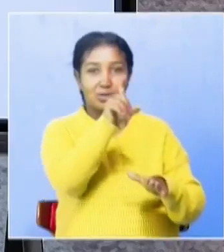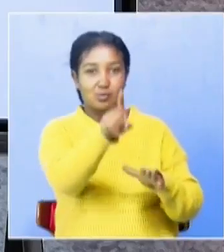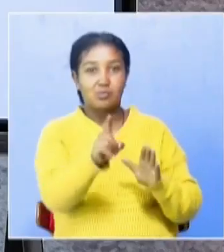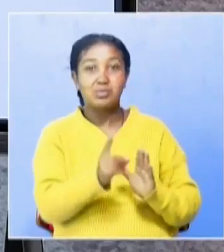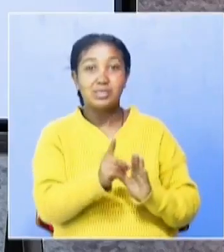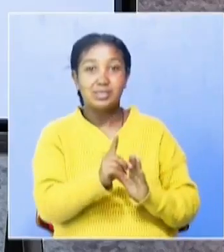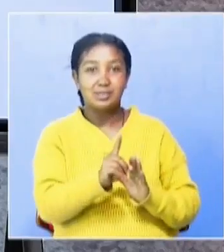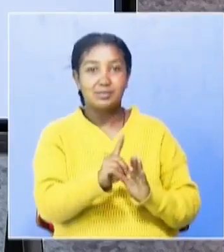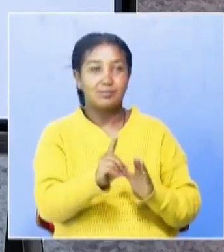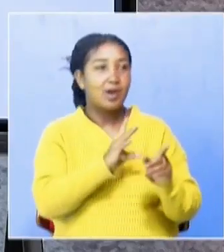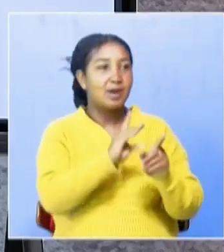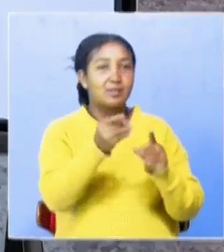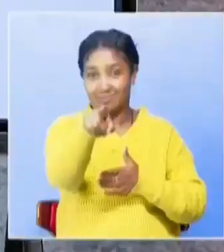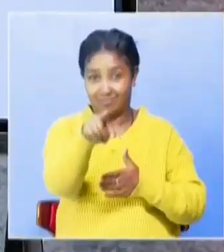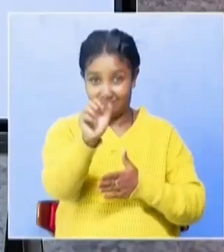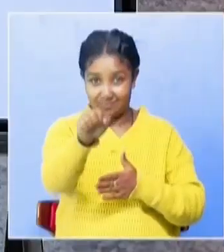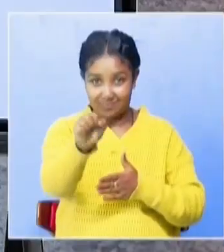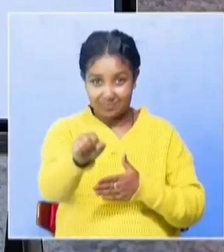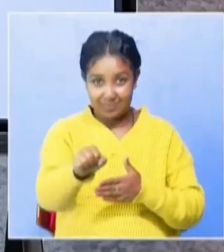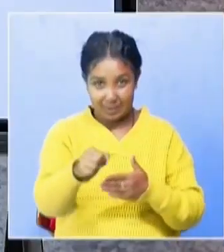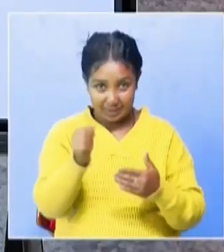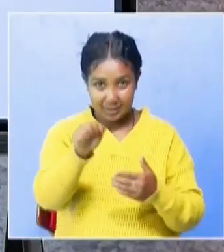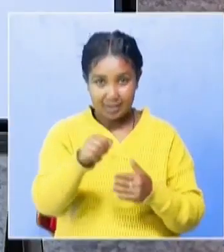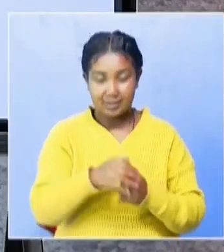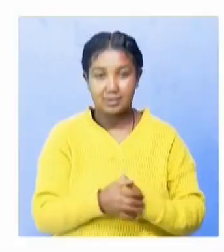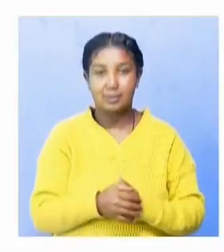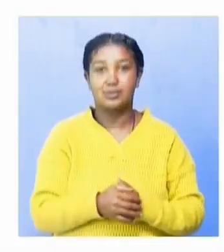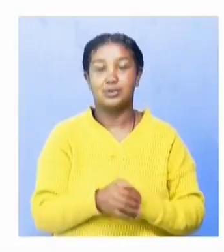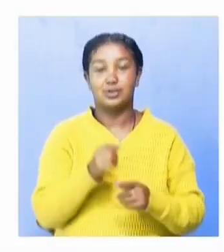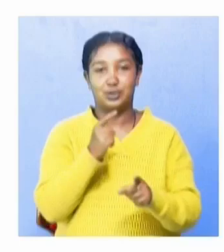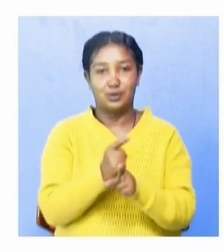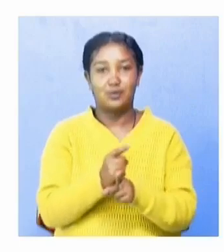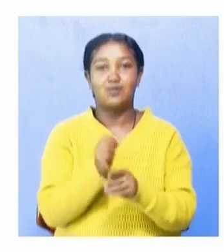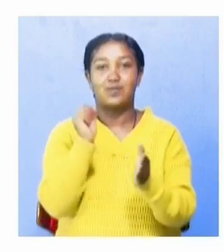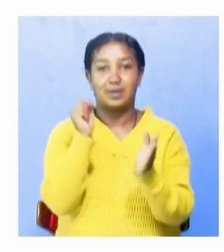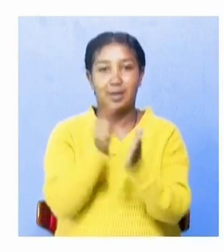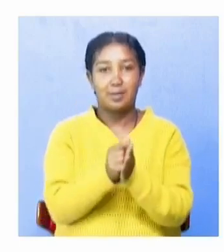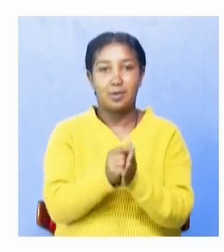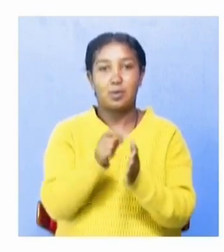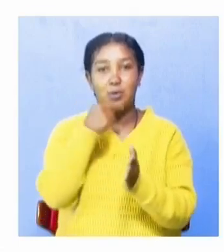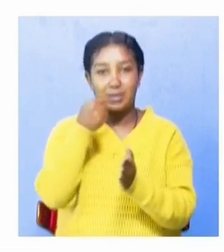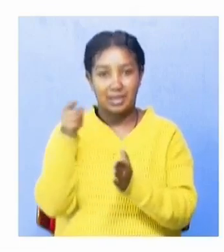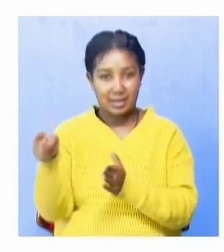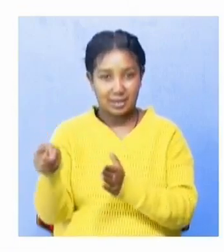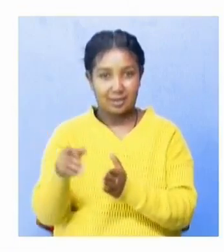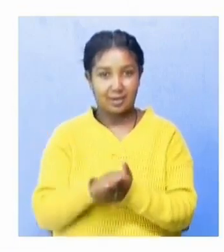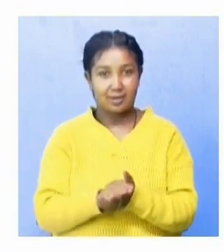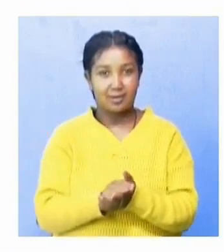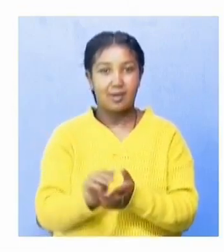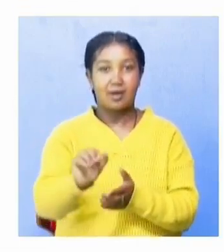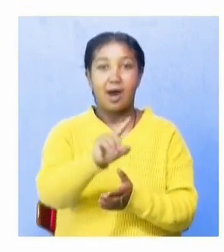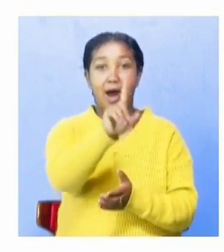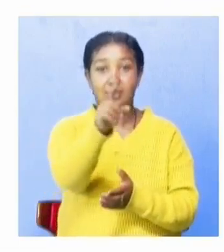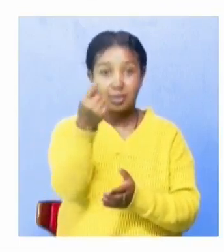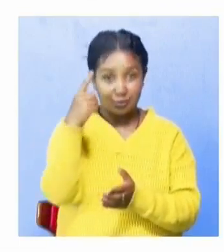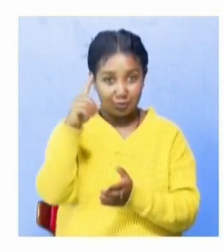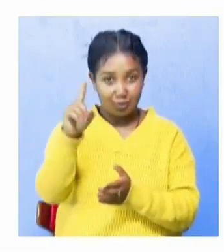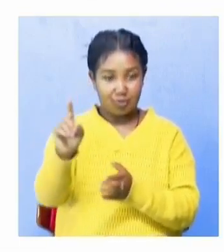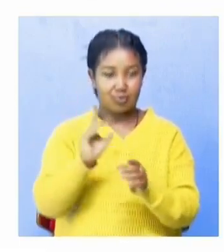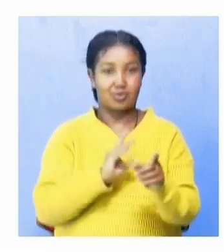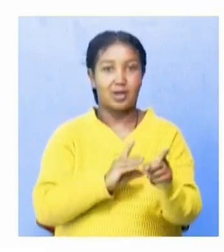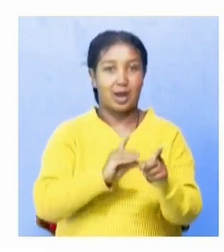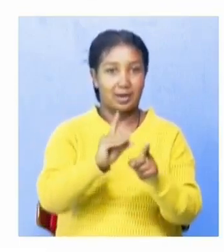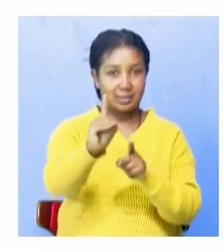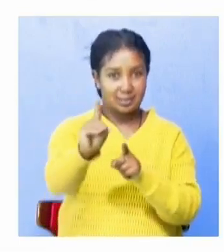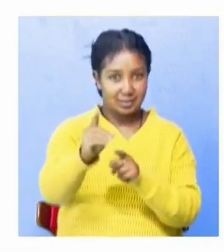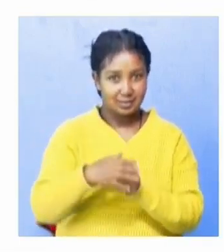what? For direction. Isn't it? Sure. For example, when we said here, asking for